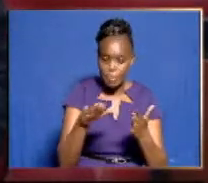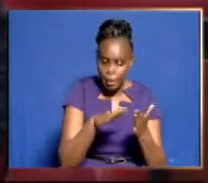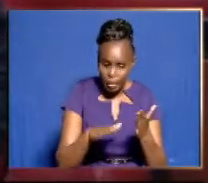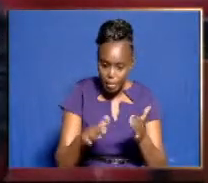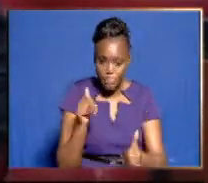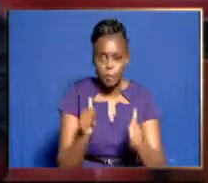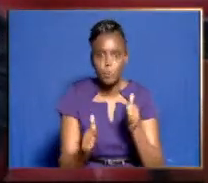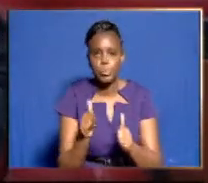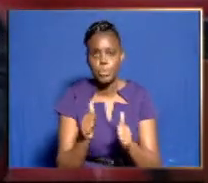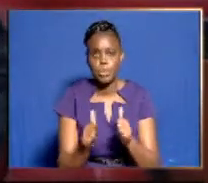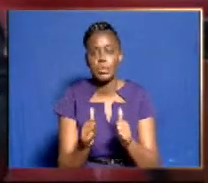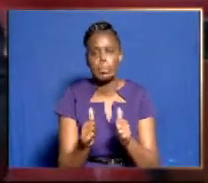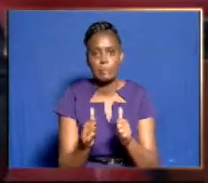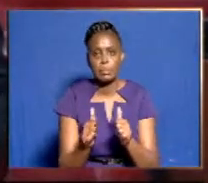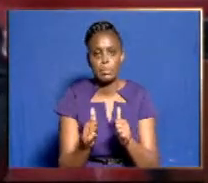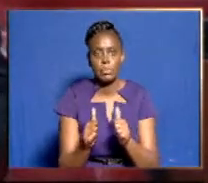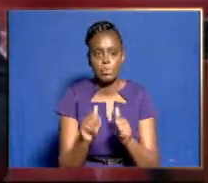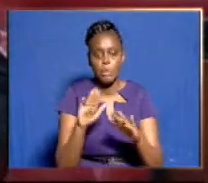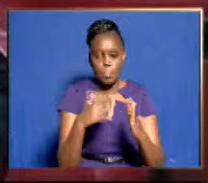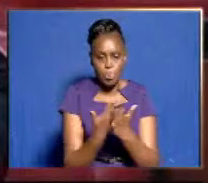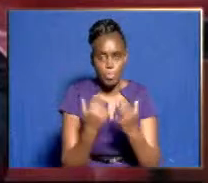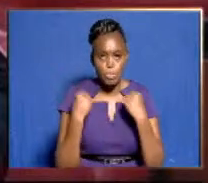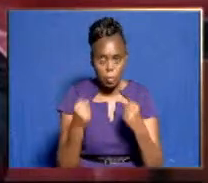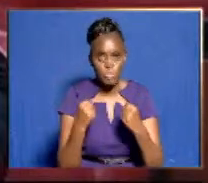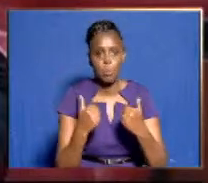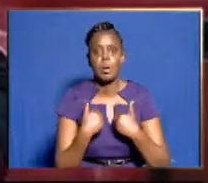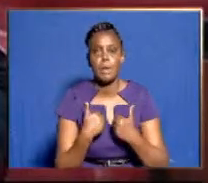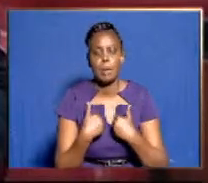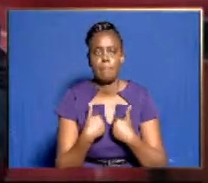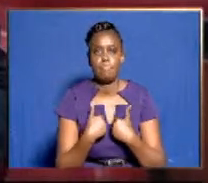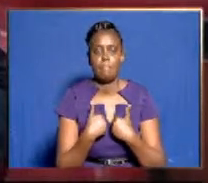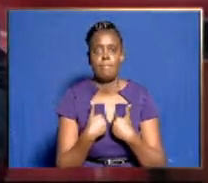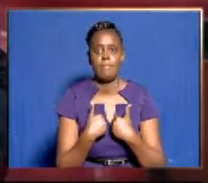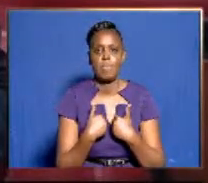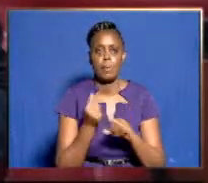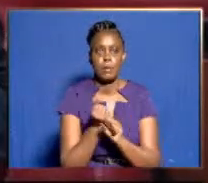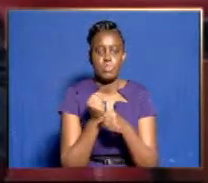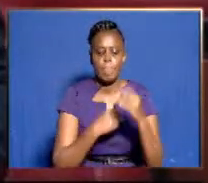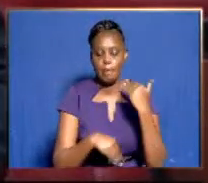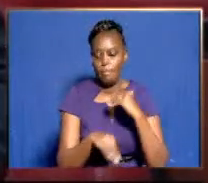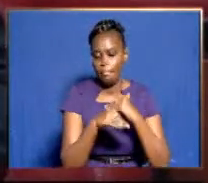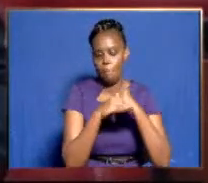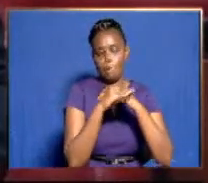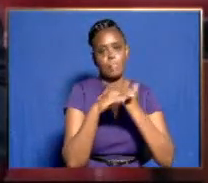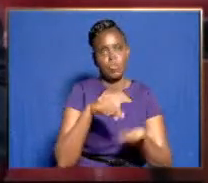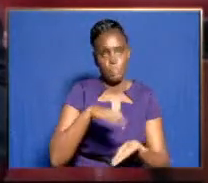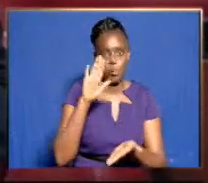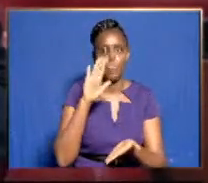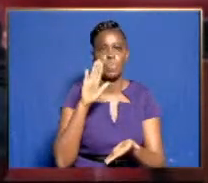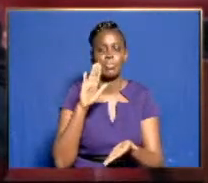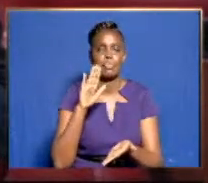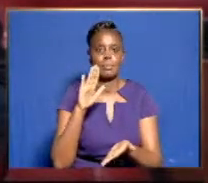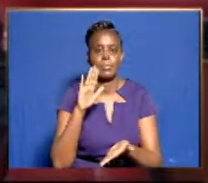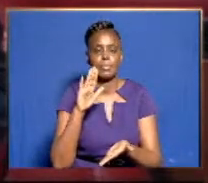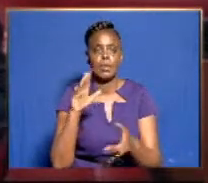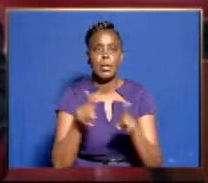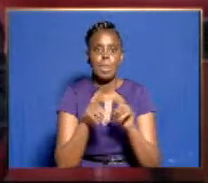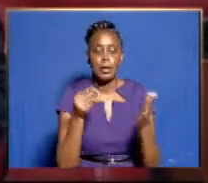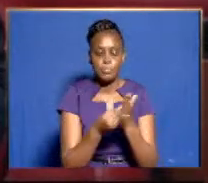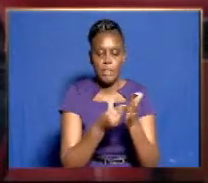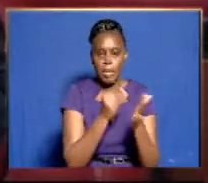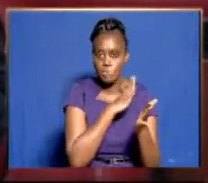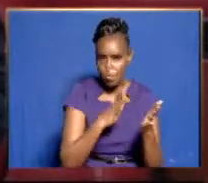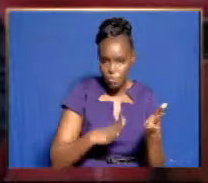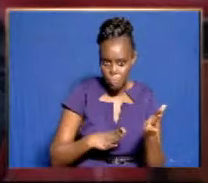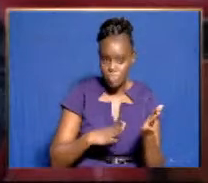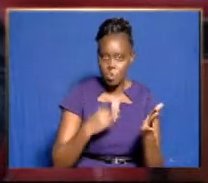areas that we have strong proposals to make additions to as a finance committee. We